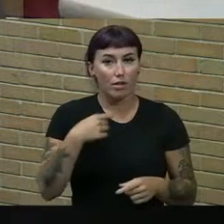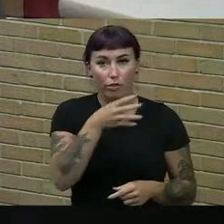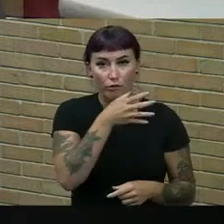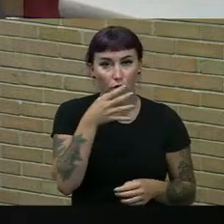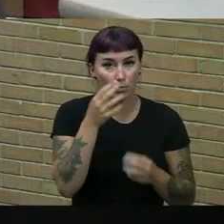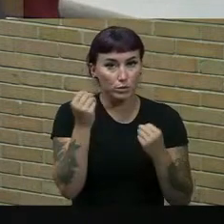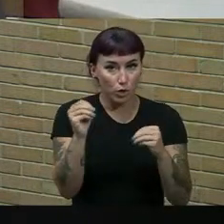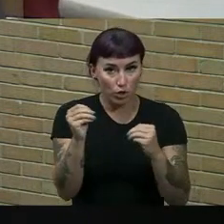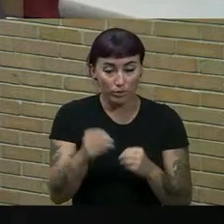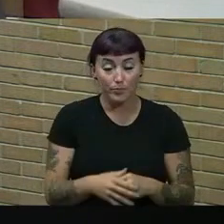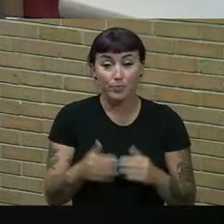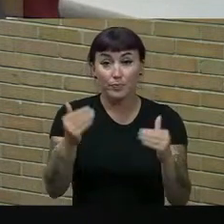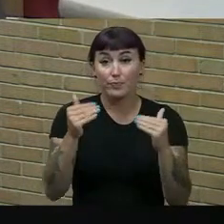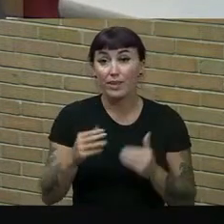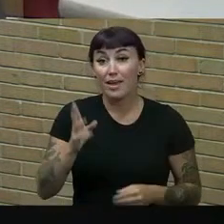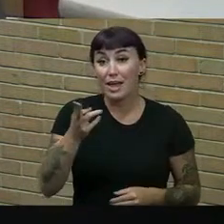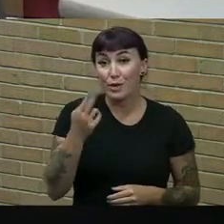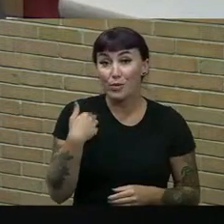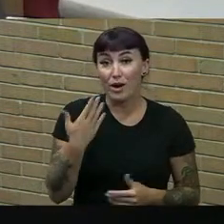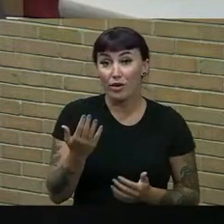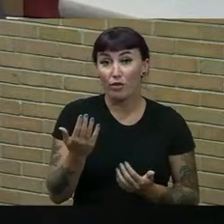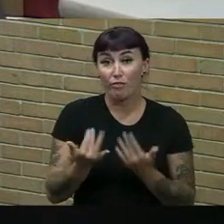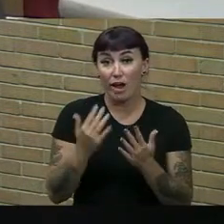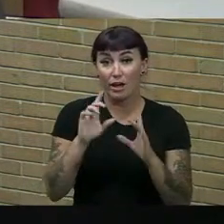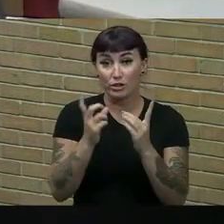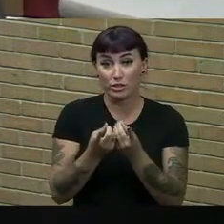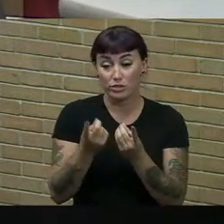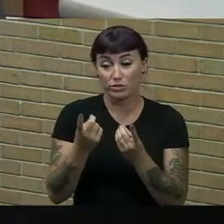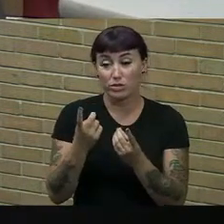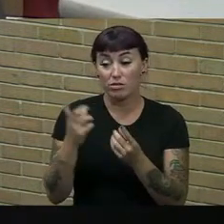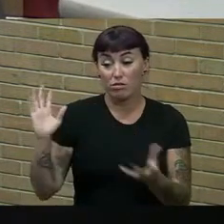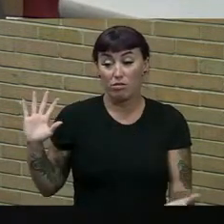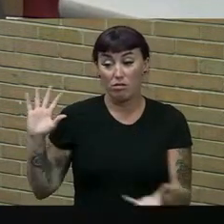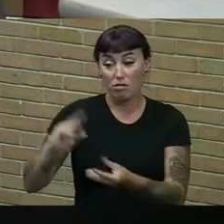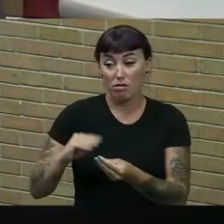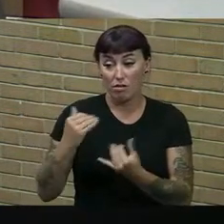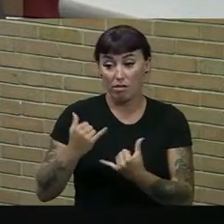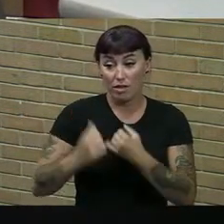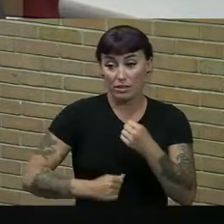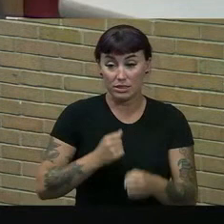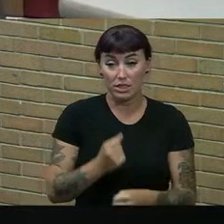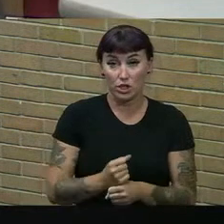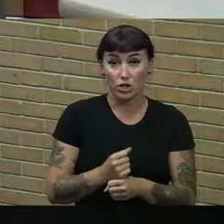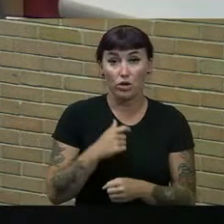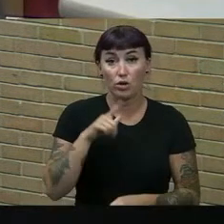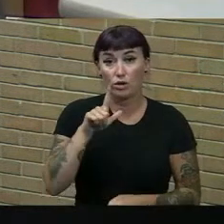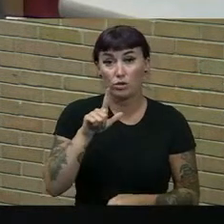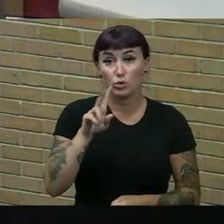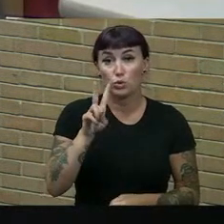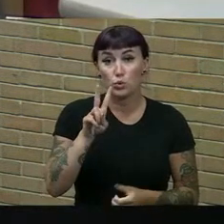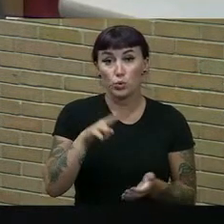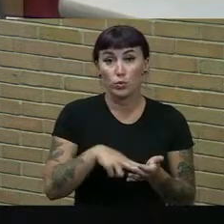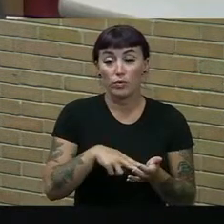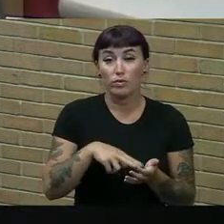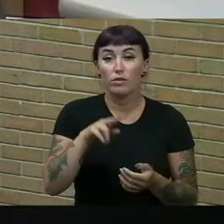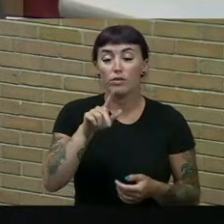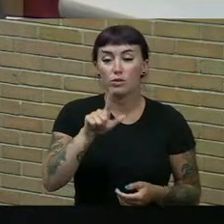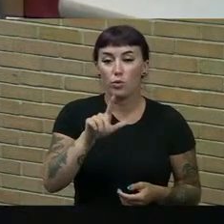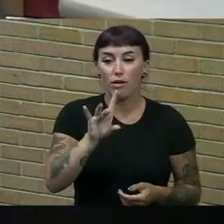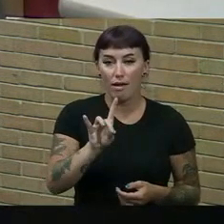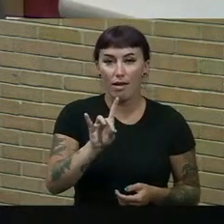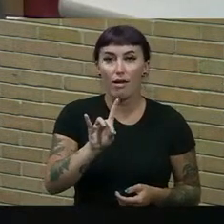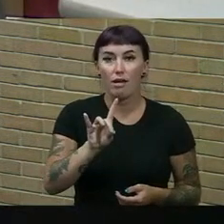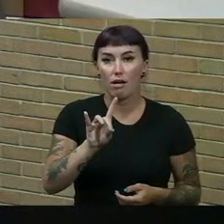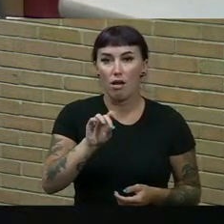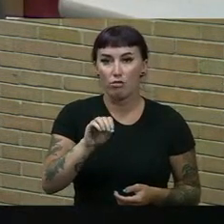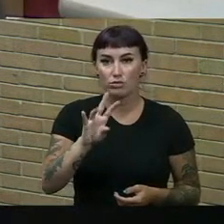Market. Henrietta Fire District, year-to-date calls in the entire district were 2,870. Calls